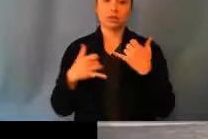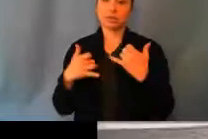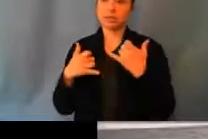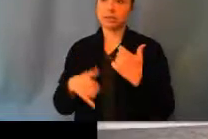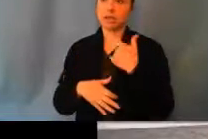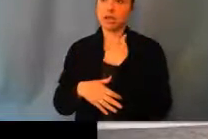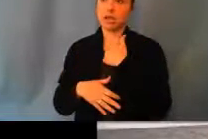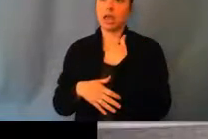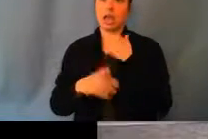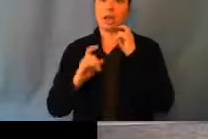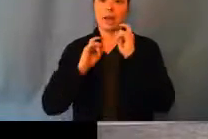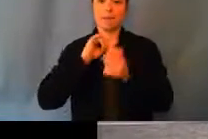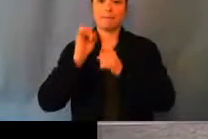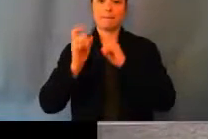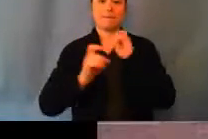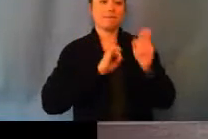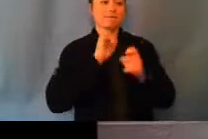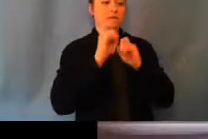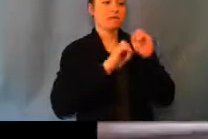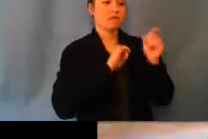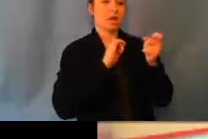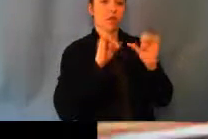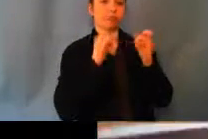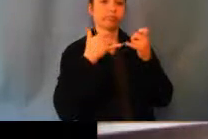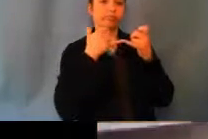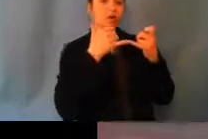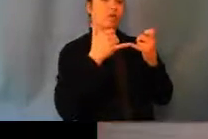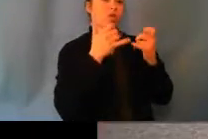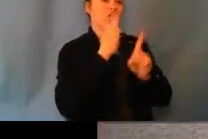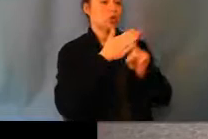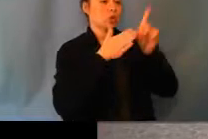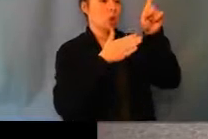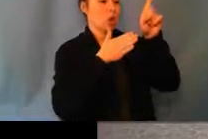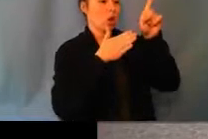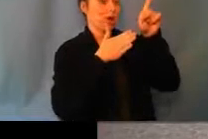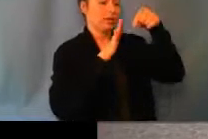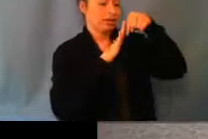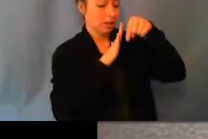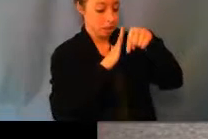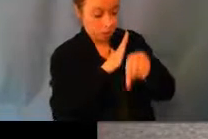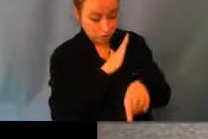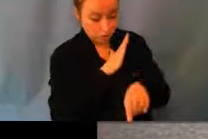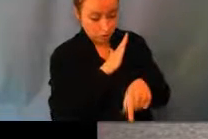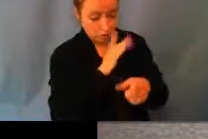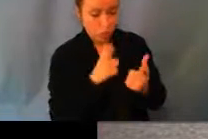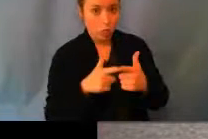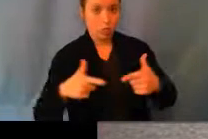Today, I'm giving out prizes for the tallest tower, the deepest moat, and the longest